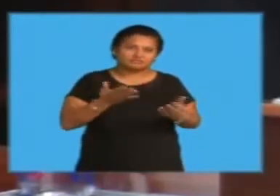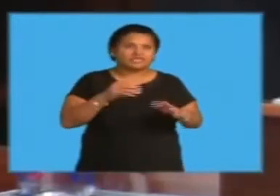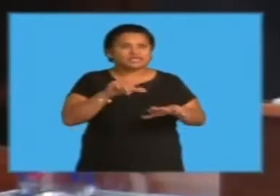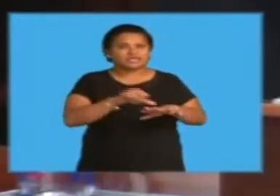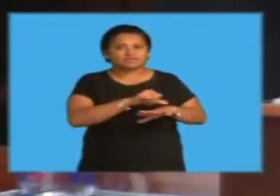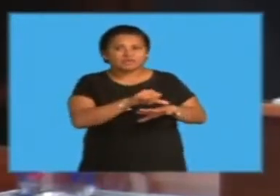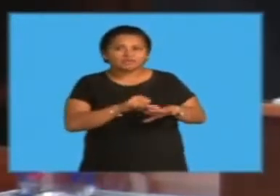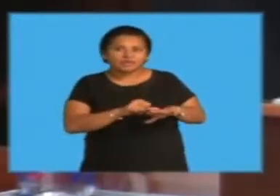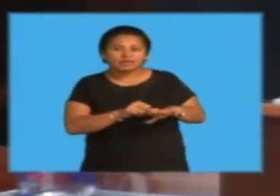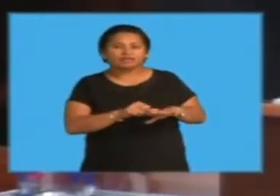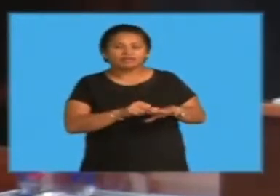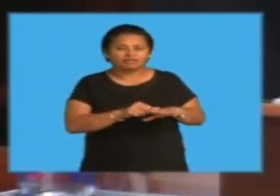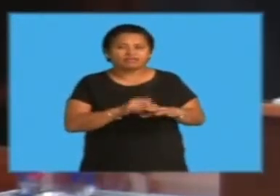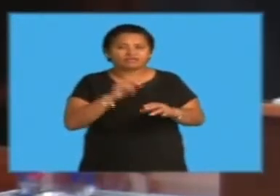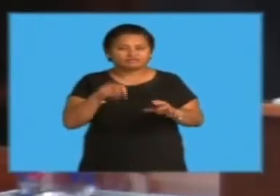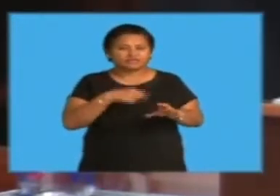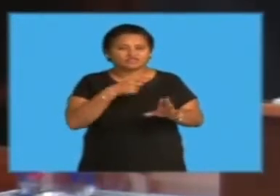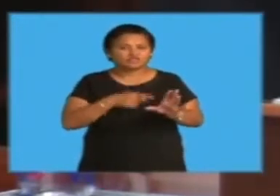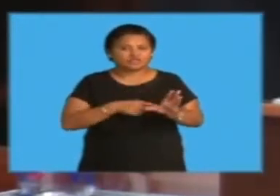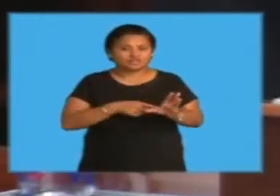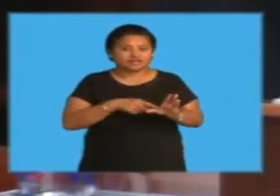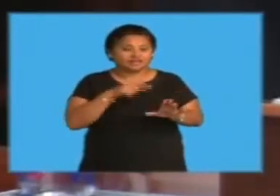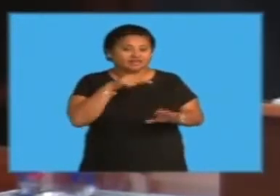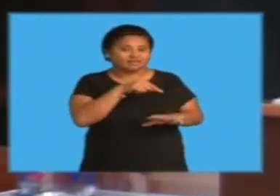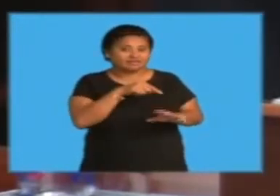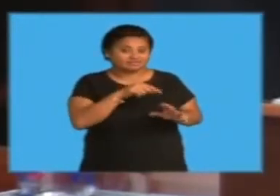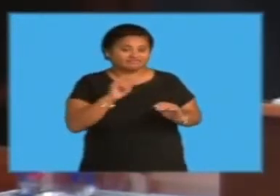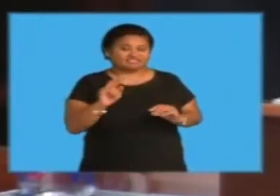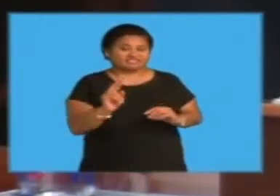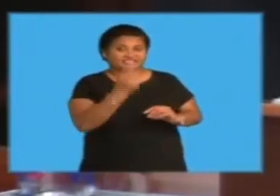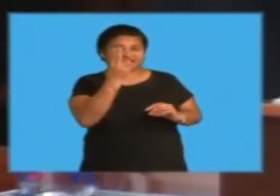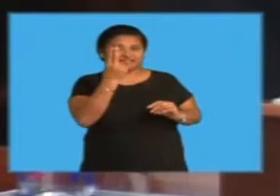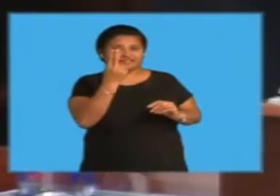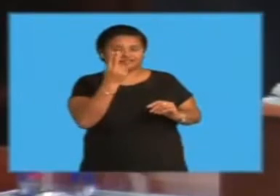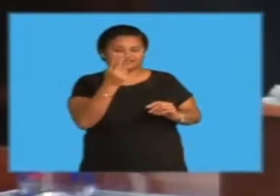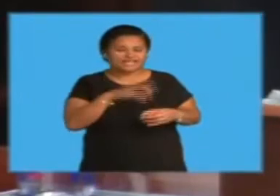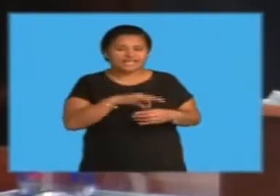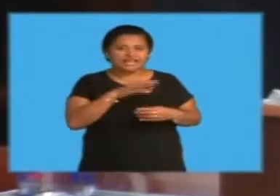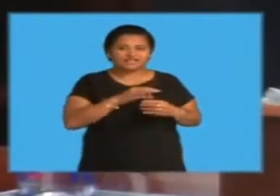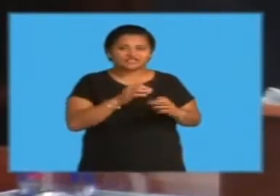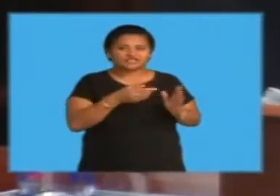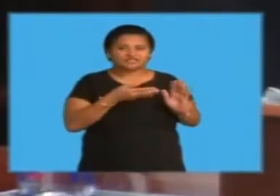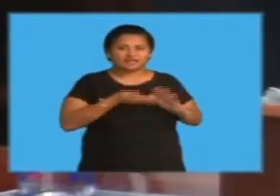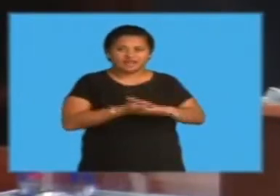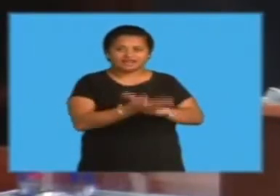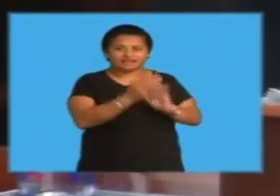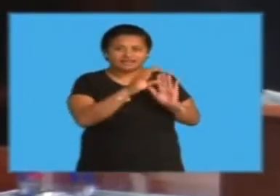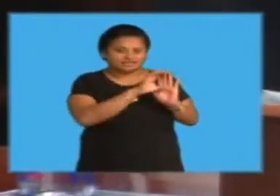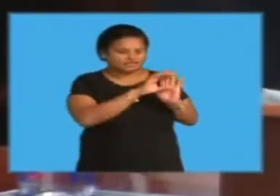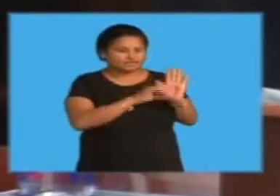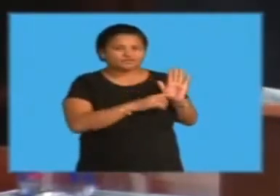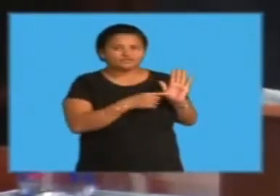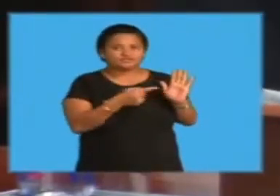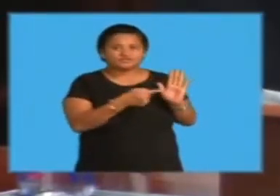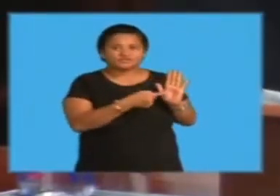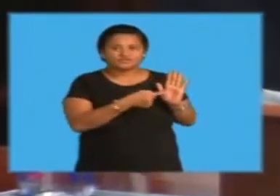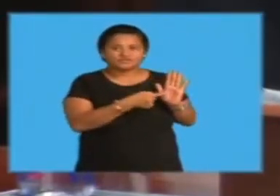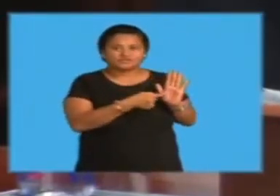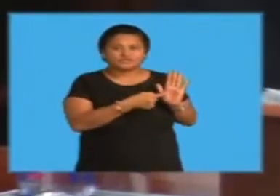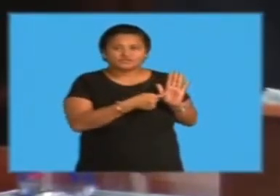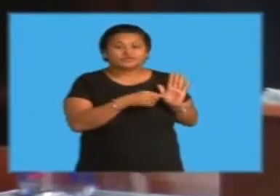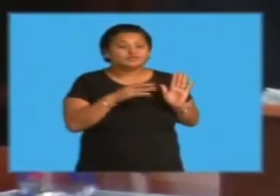second election under the Constitution. It will be the first time that the government elected under our Constitution will go to the people to